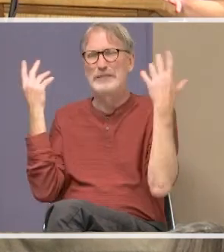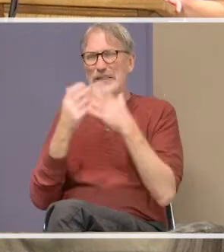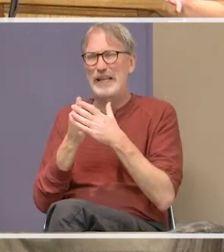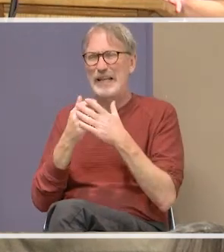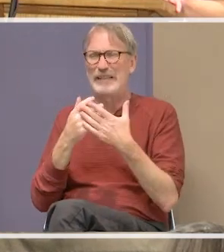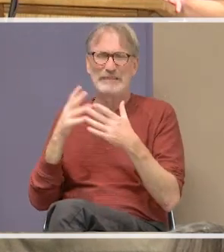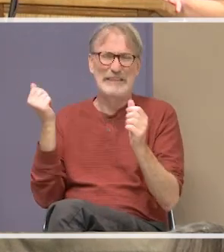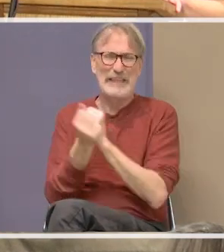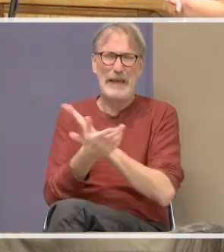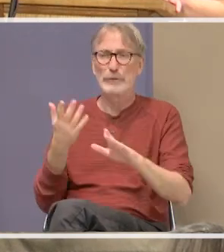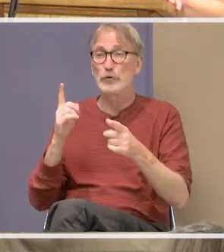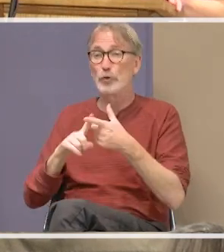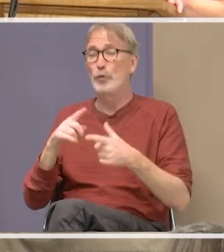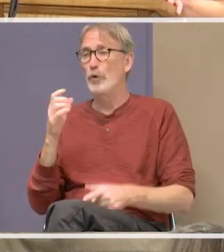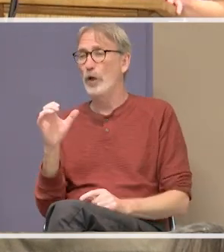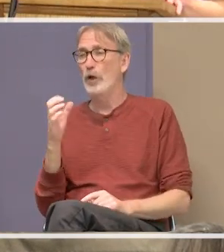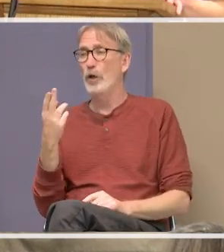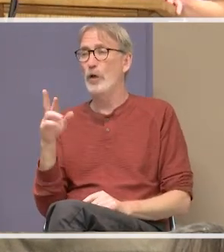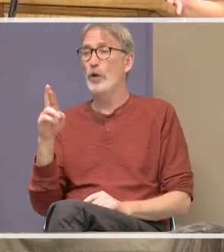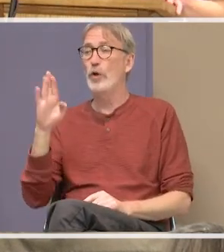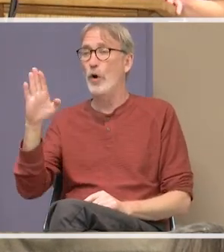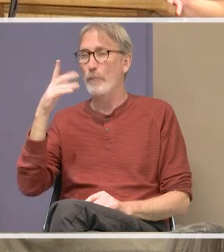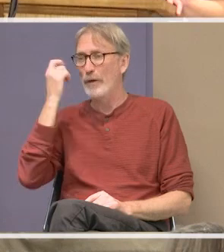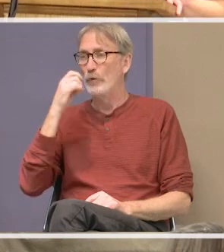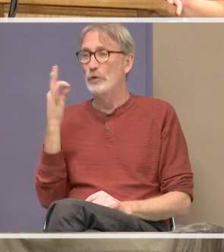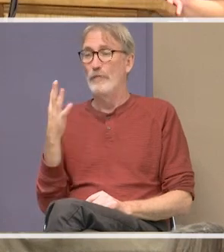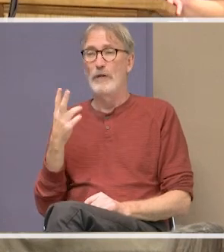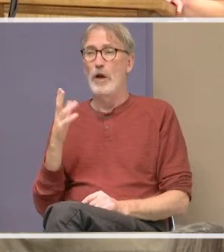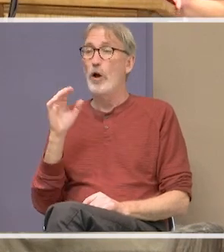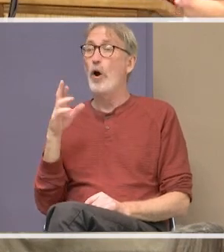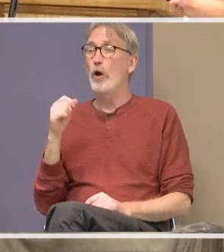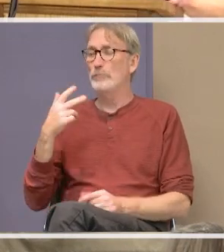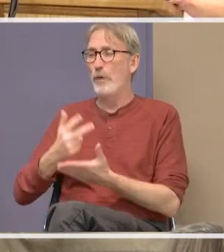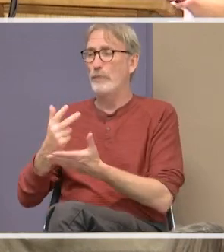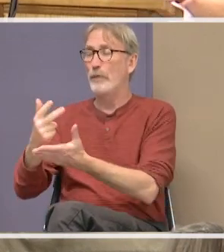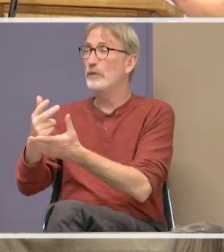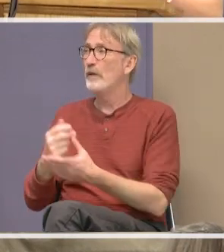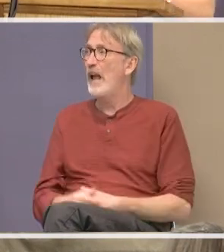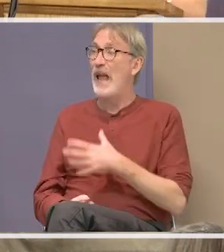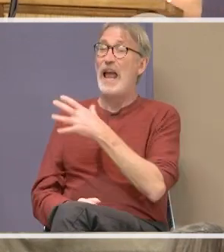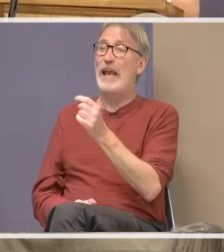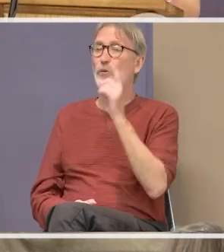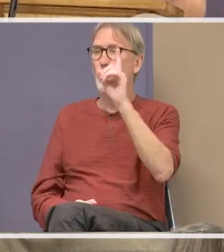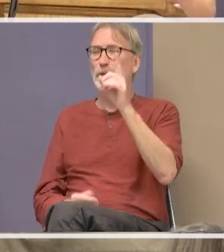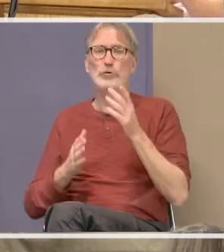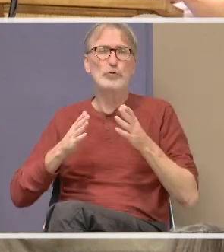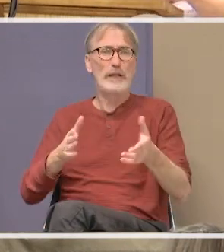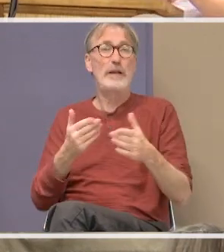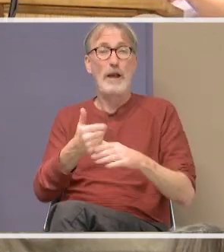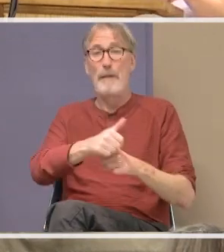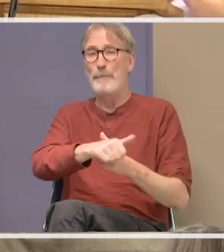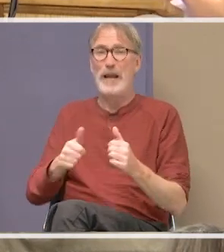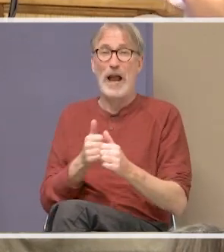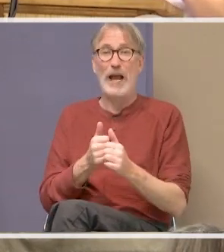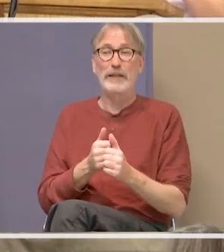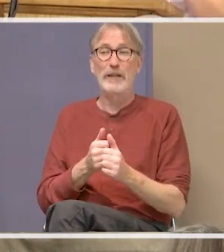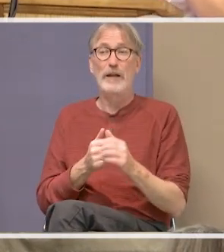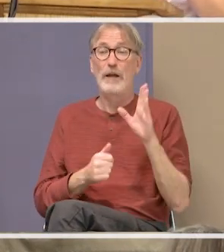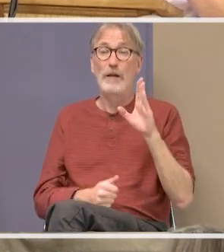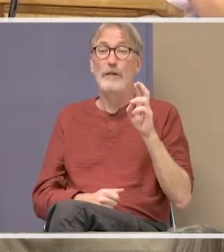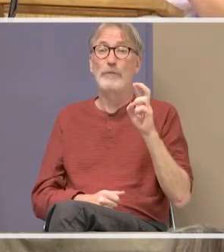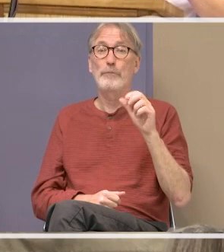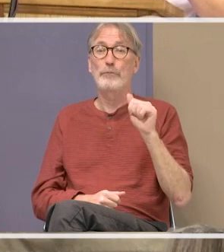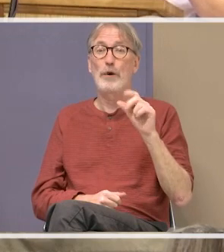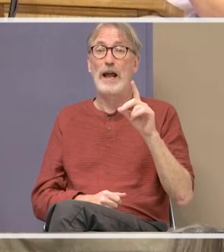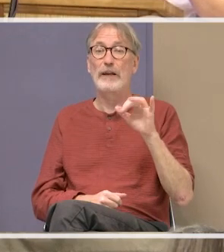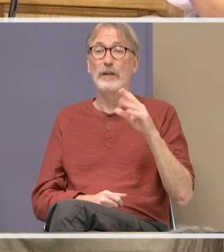that cars park up over on our property. Finally, one street behind Braddock, Flotilla.